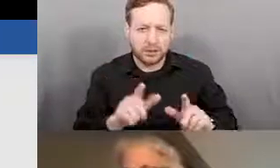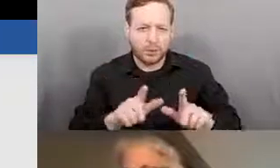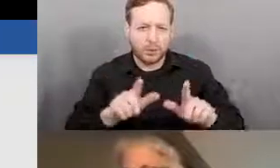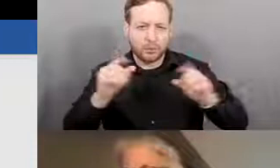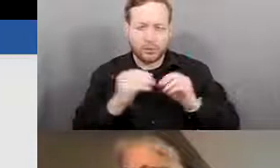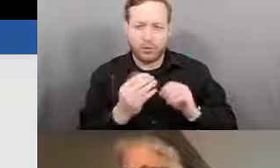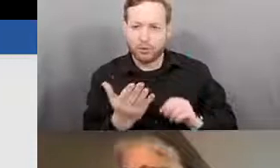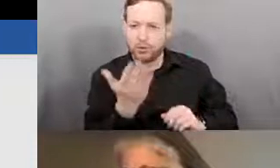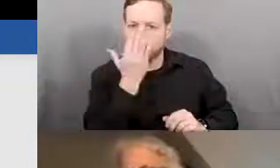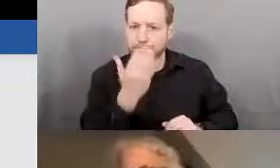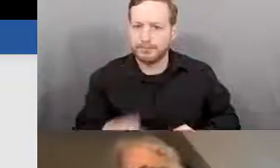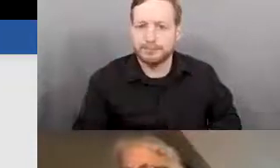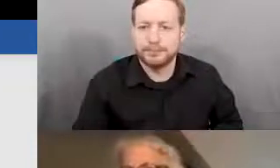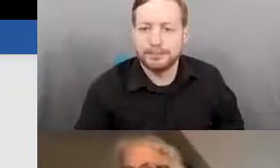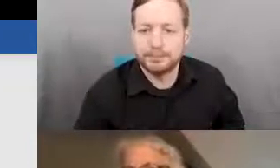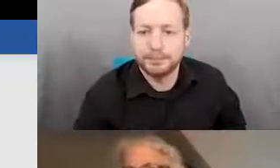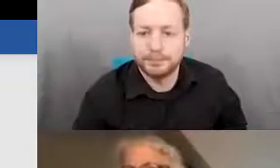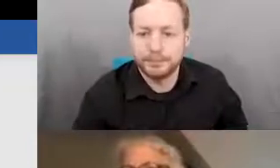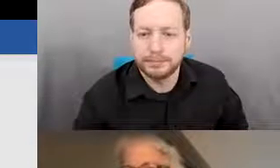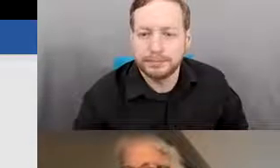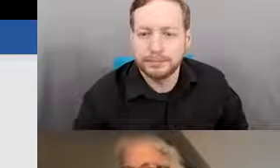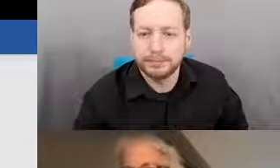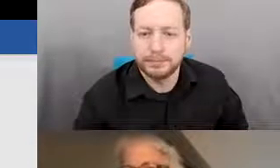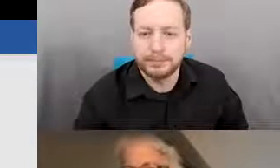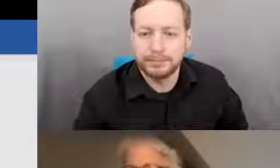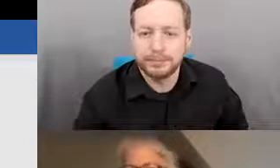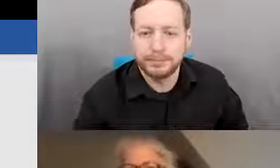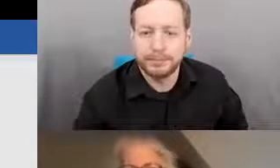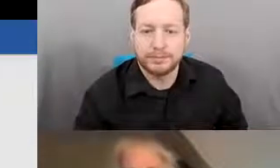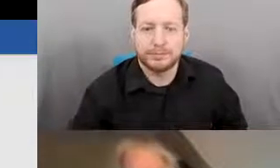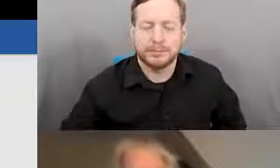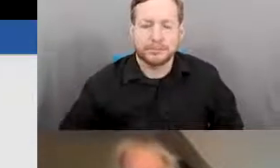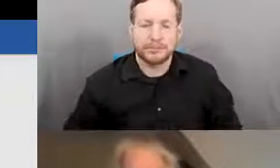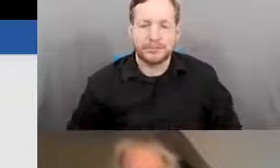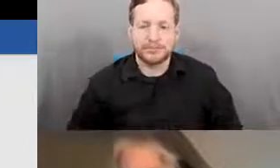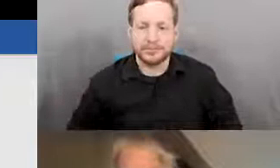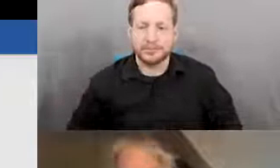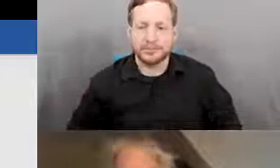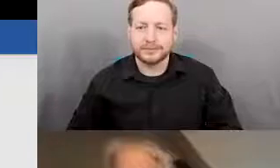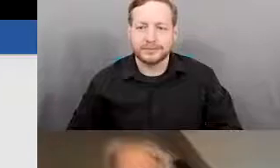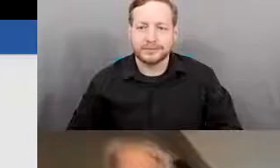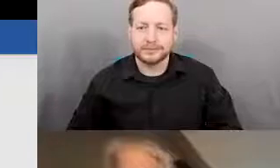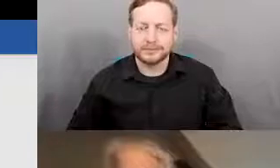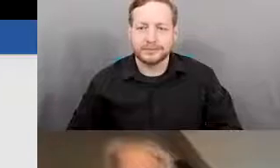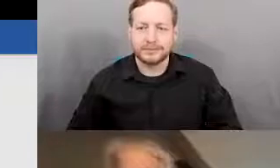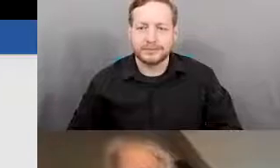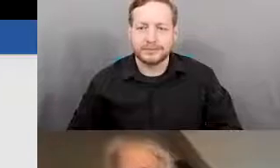Bethany, if you could make it a little bigger, it's still pretty tiny print.